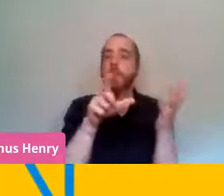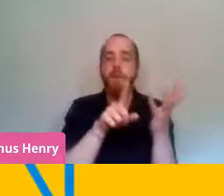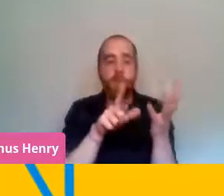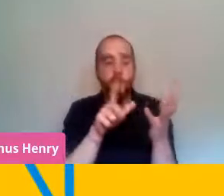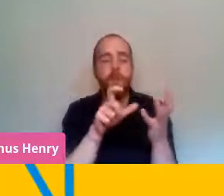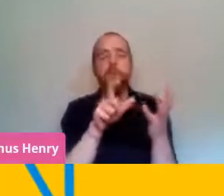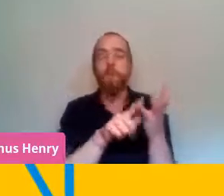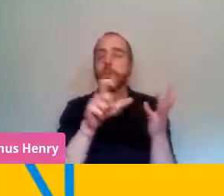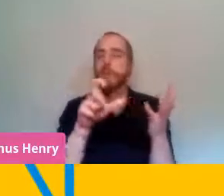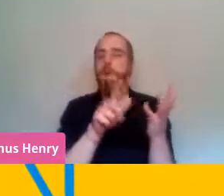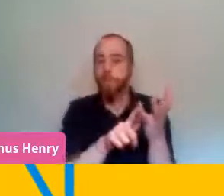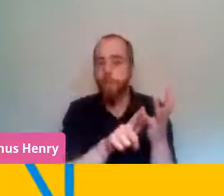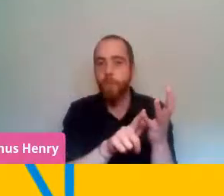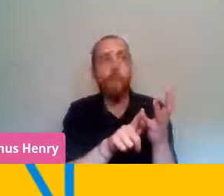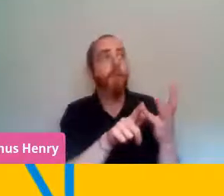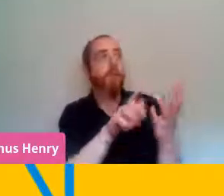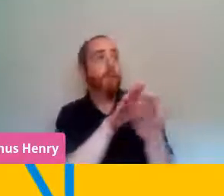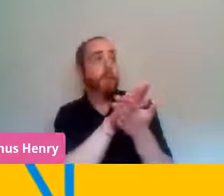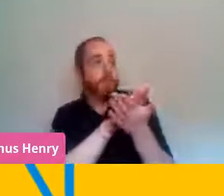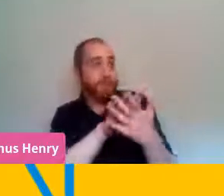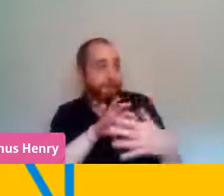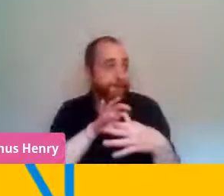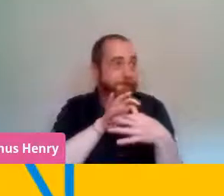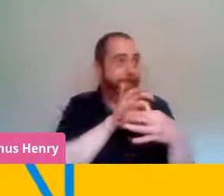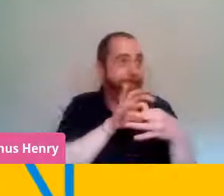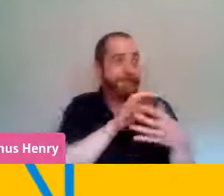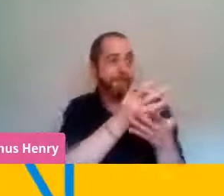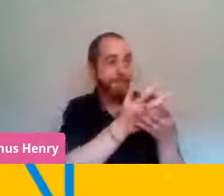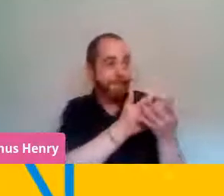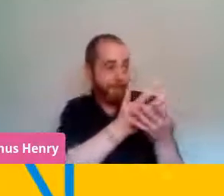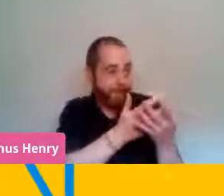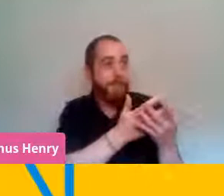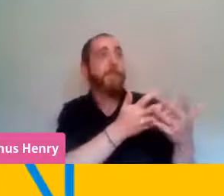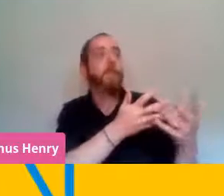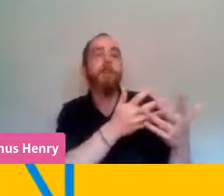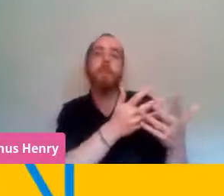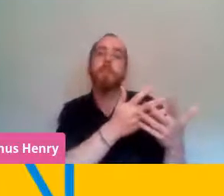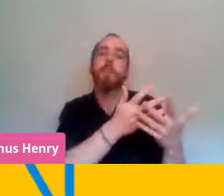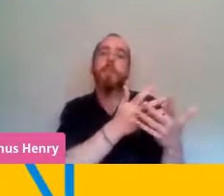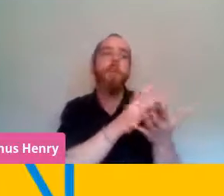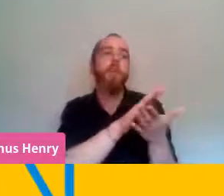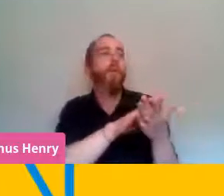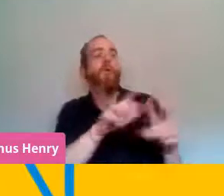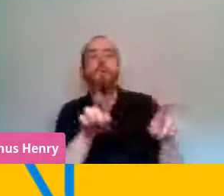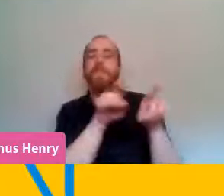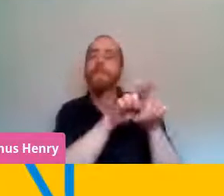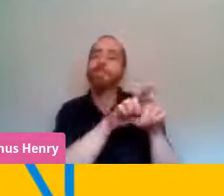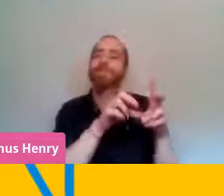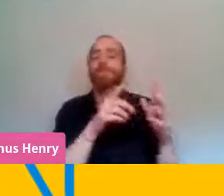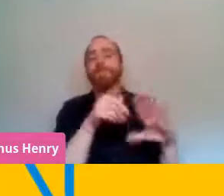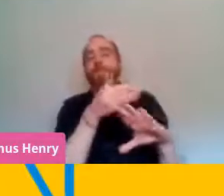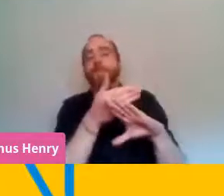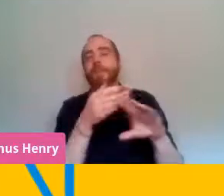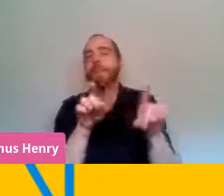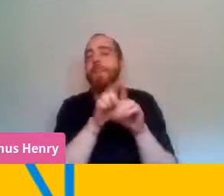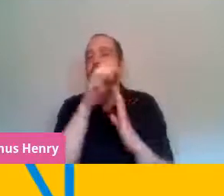on. And you can follow us at Corona Contract. And I'll just get off now. Thanks so much.